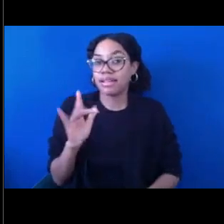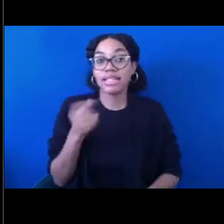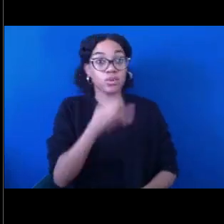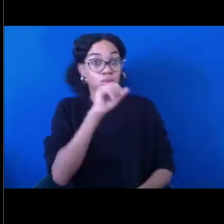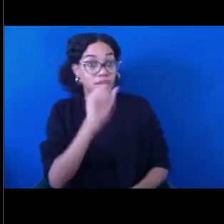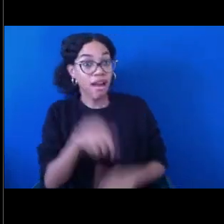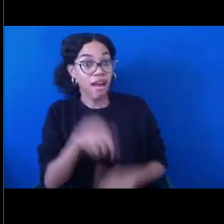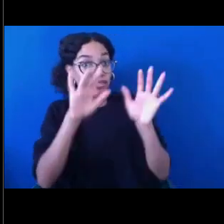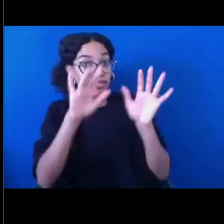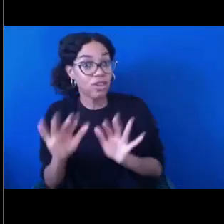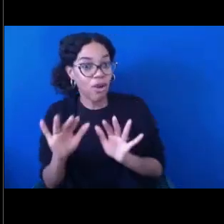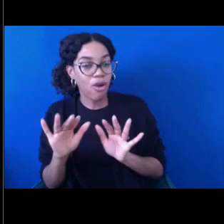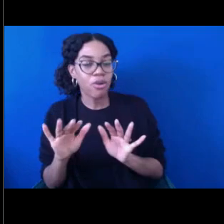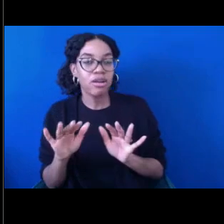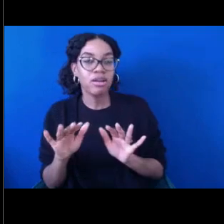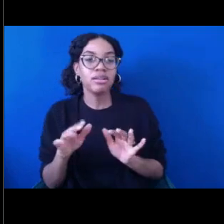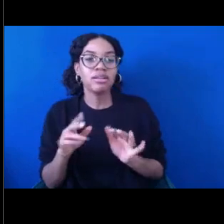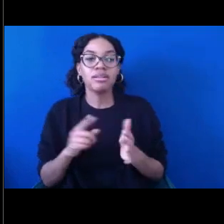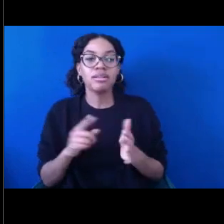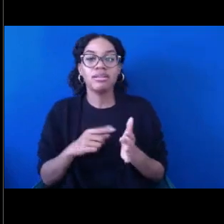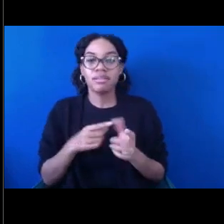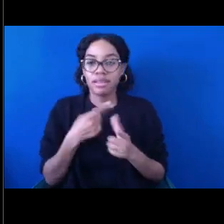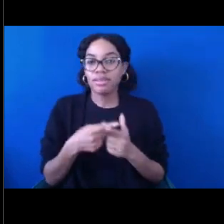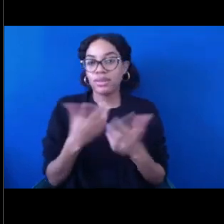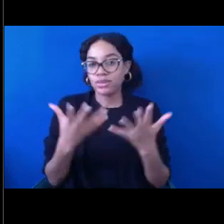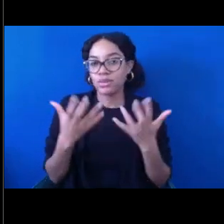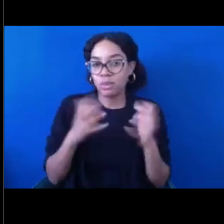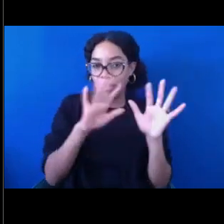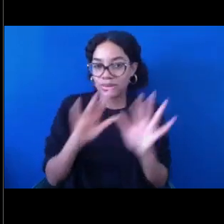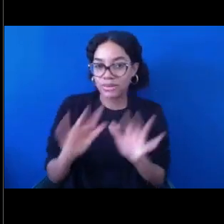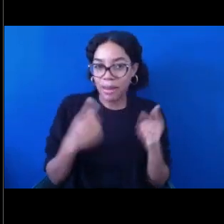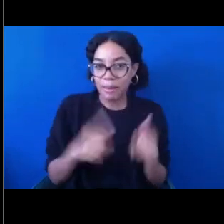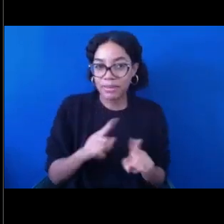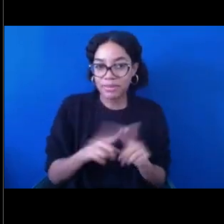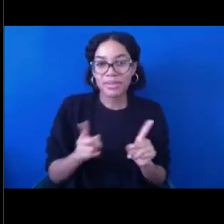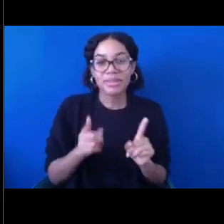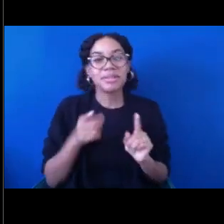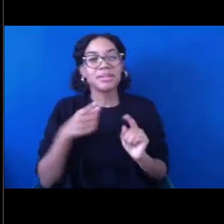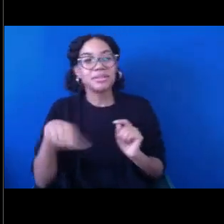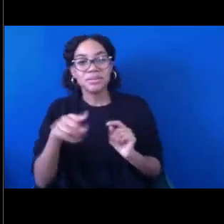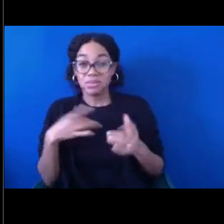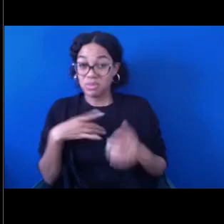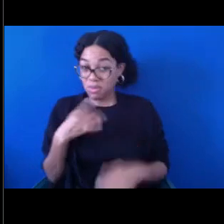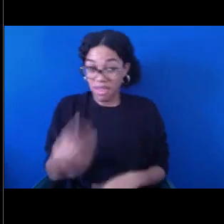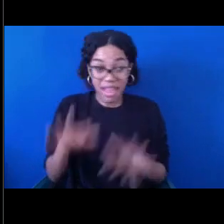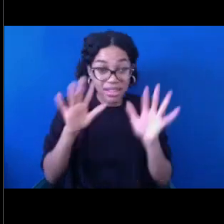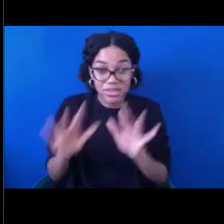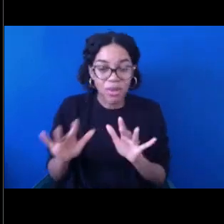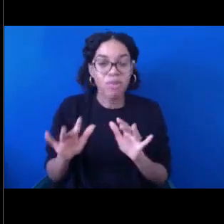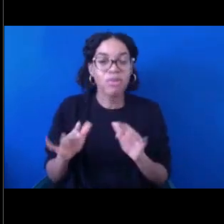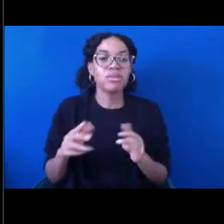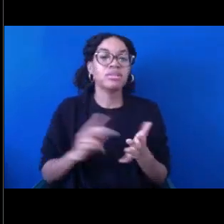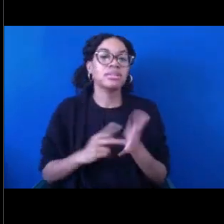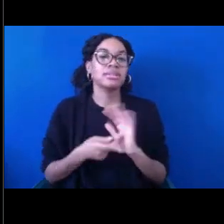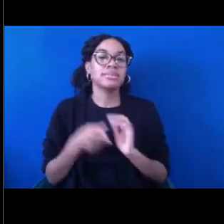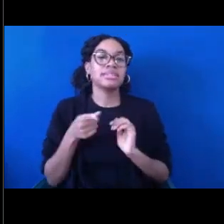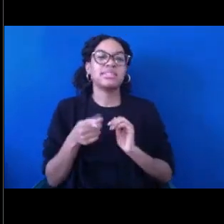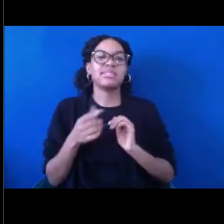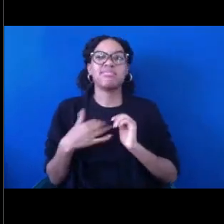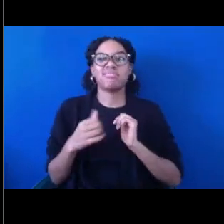know there are plenty of folks that hate it, so I don't want to offend you in that manner, but I must say I'm a snow lover